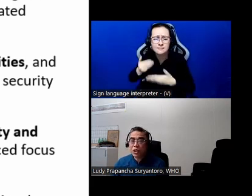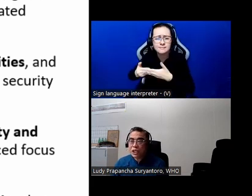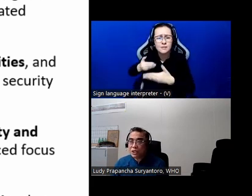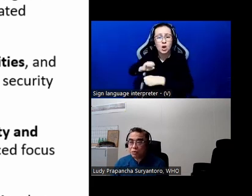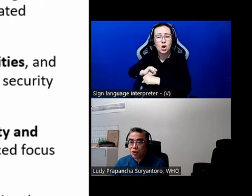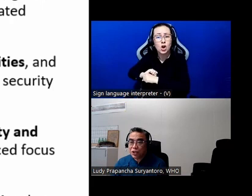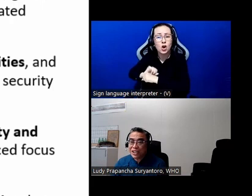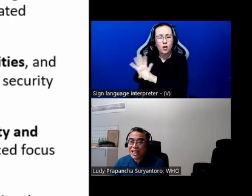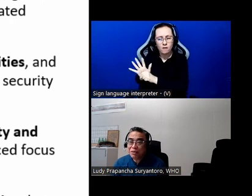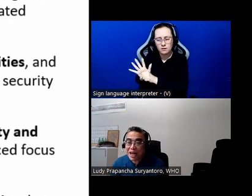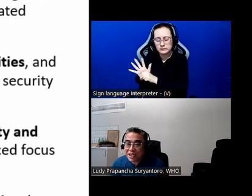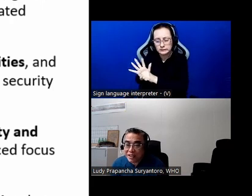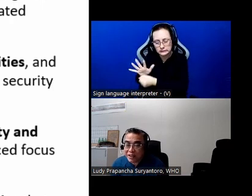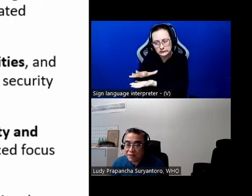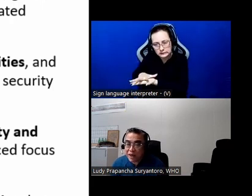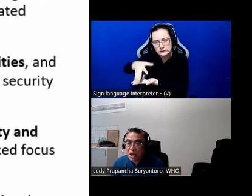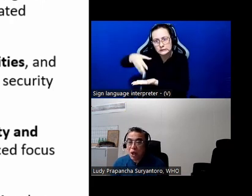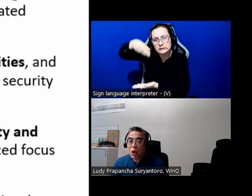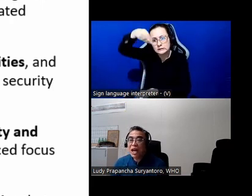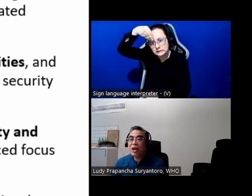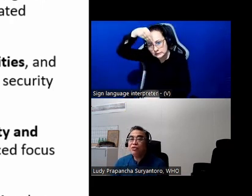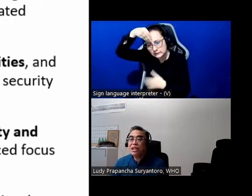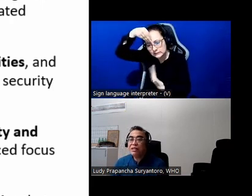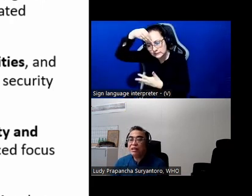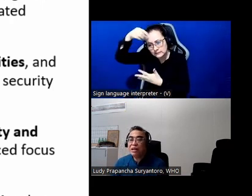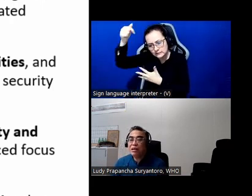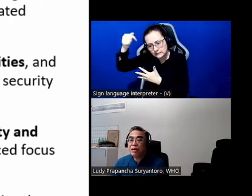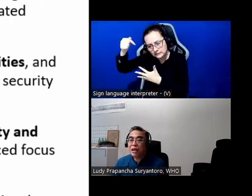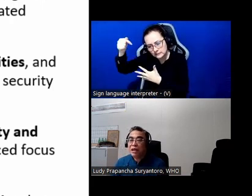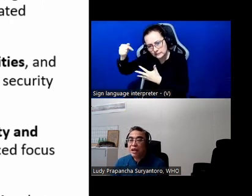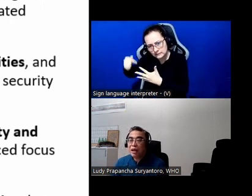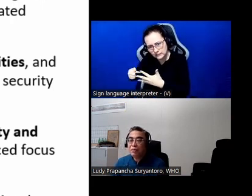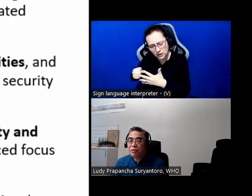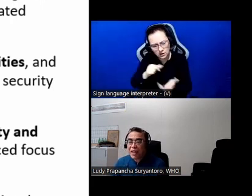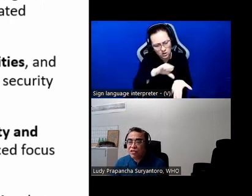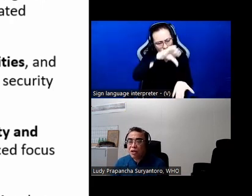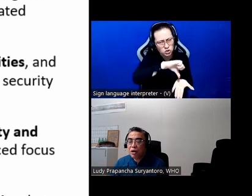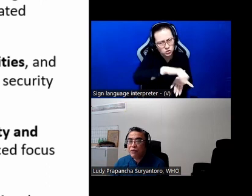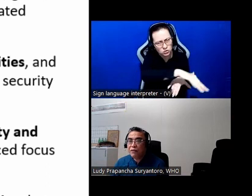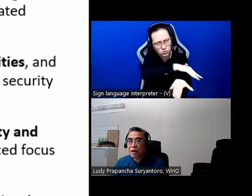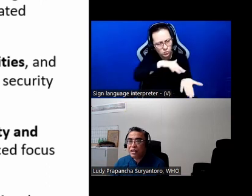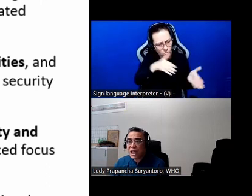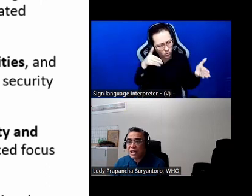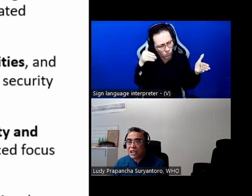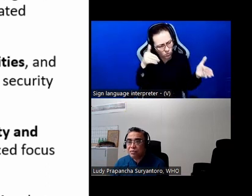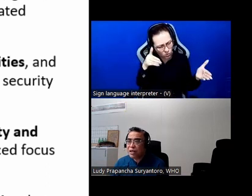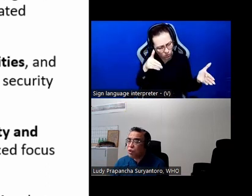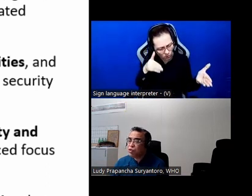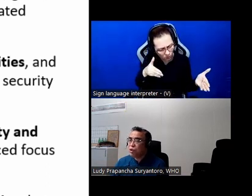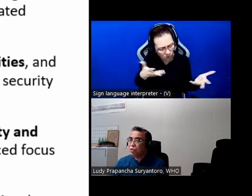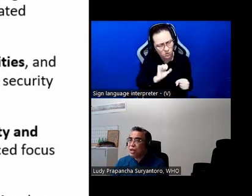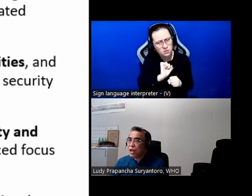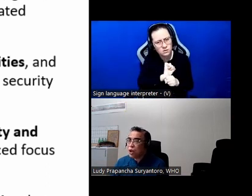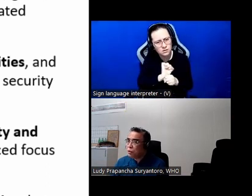and opportunity has been identified on how cities and urban face a lot of challenges, but